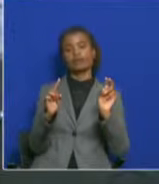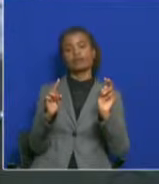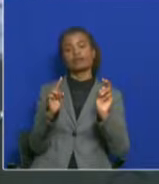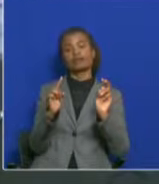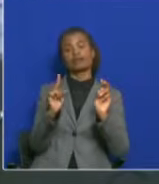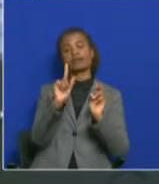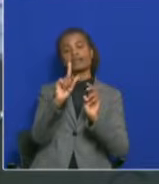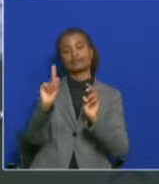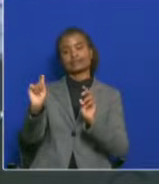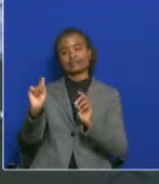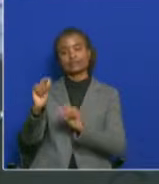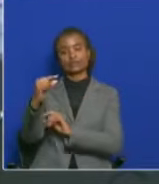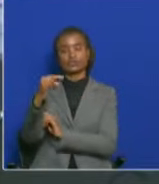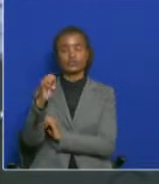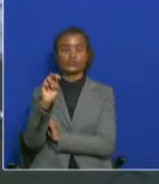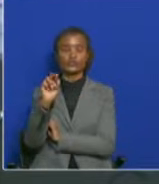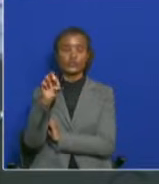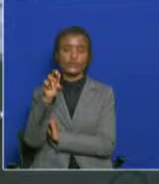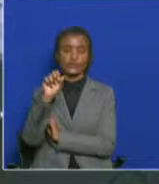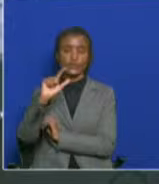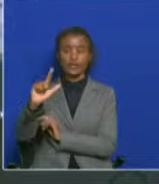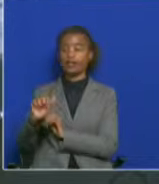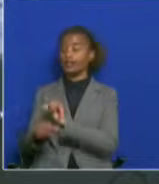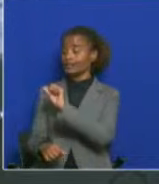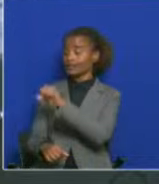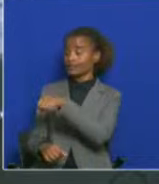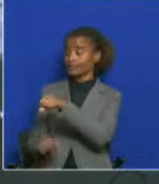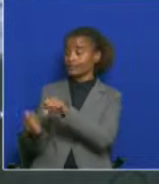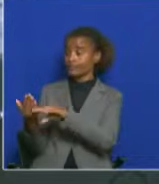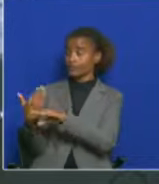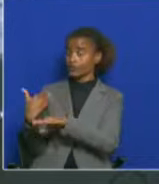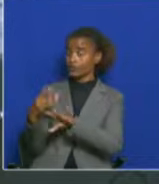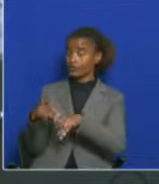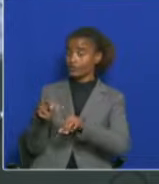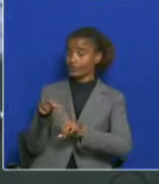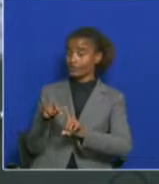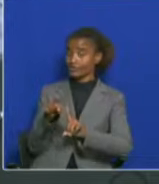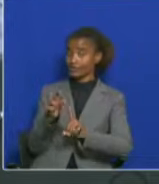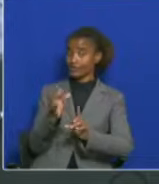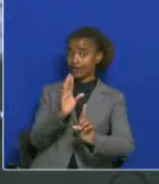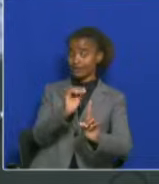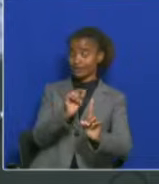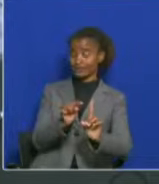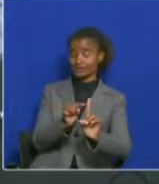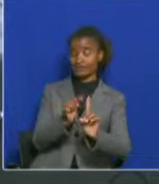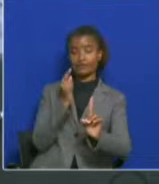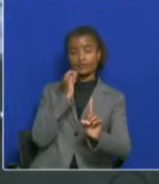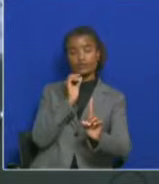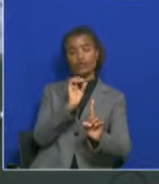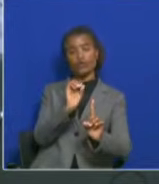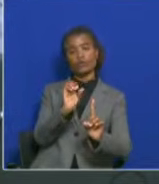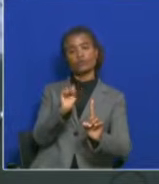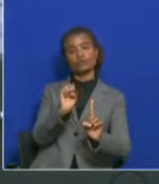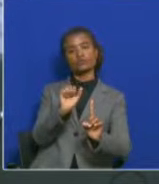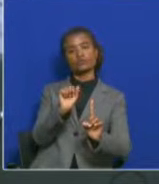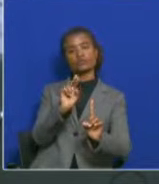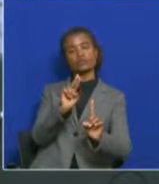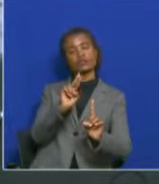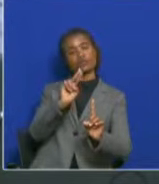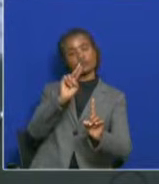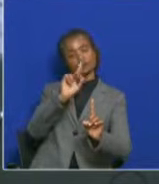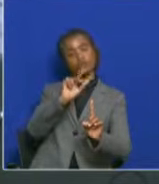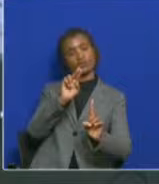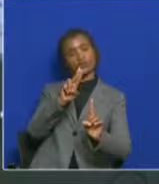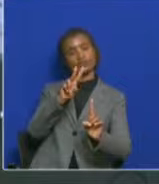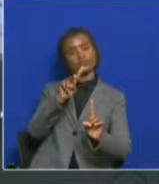Chair put it to Mr. O'Sullivan when he was here, that it often happens that people are appointed by SAPS and they are